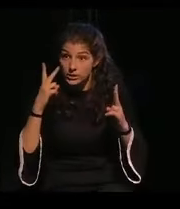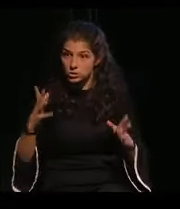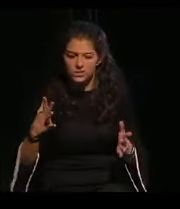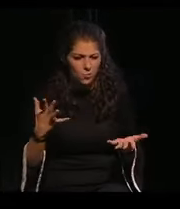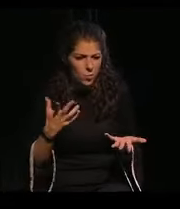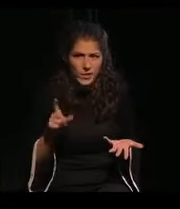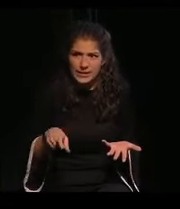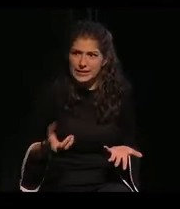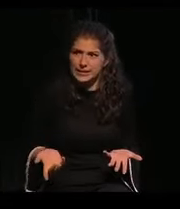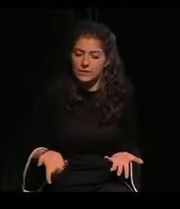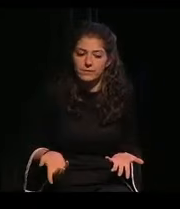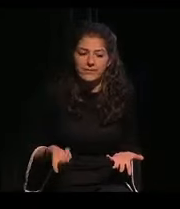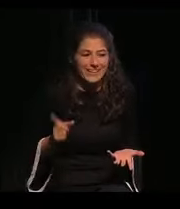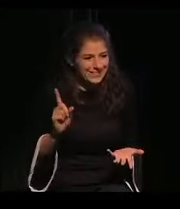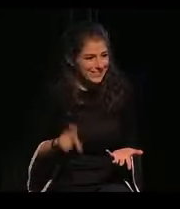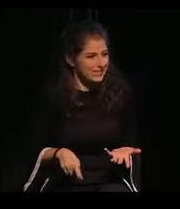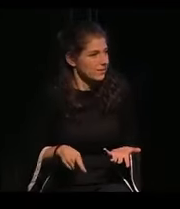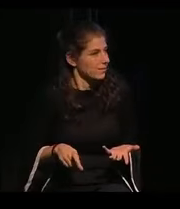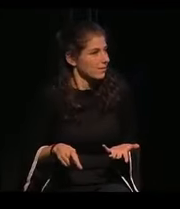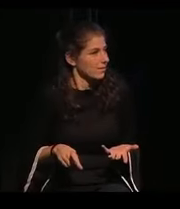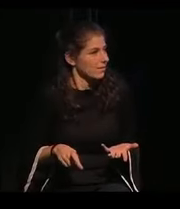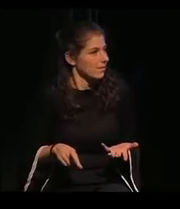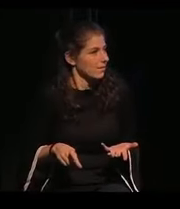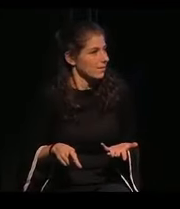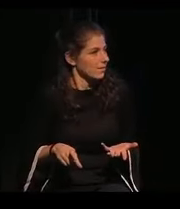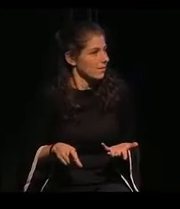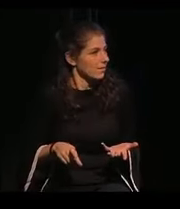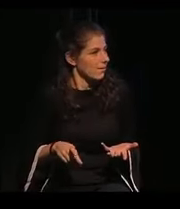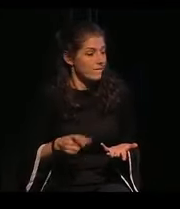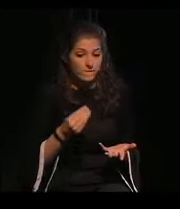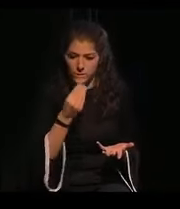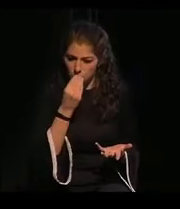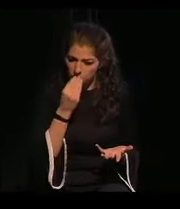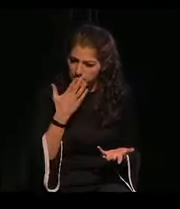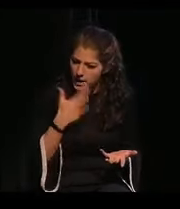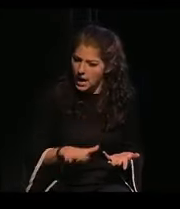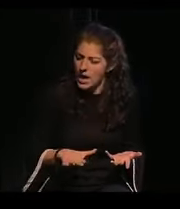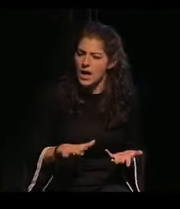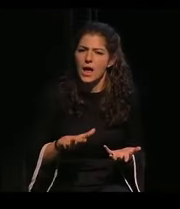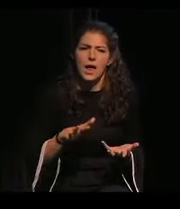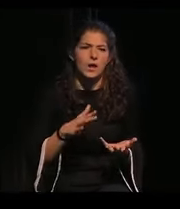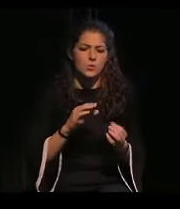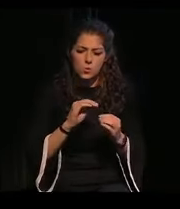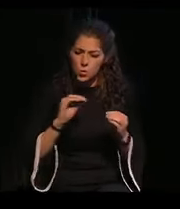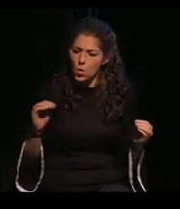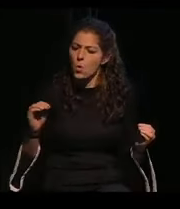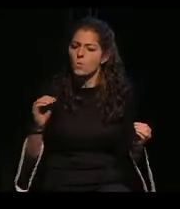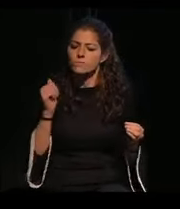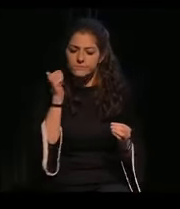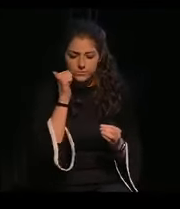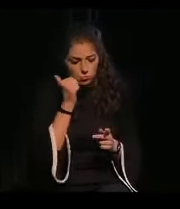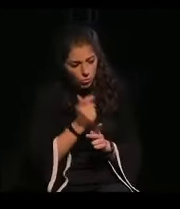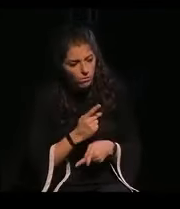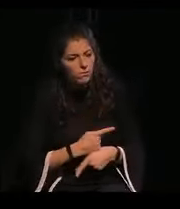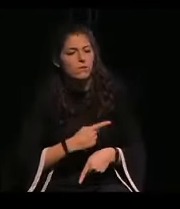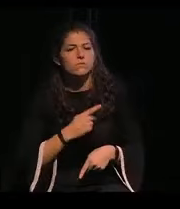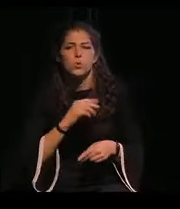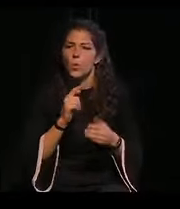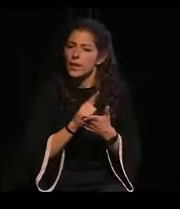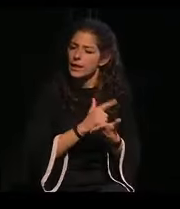said, what do they need? They needed sanitary towels, the food was bad, they had no legal aid, and so on and so